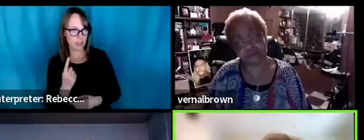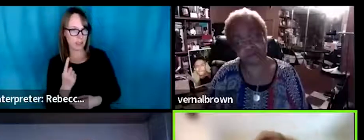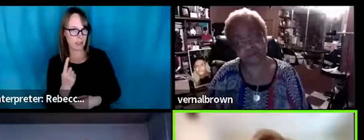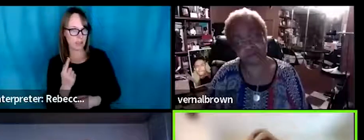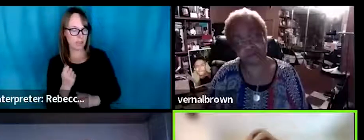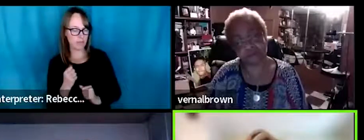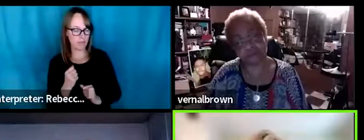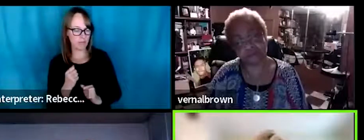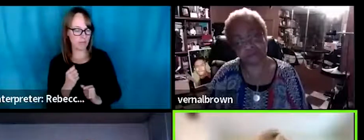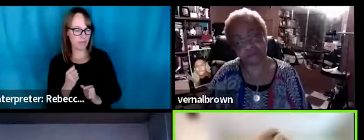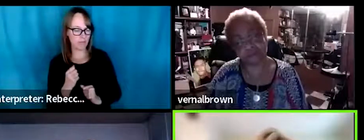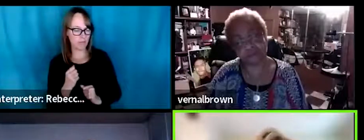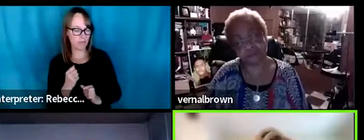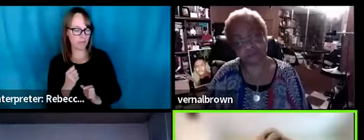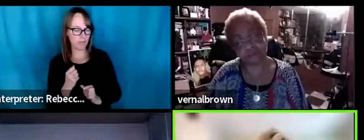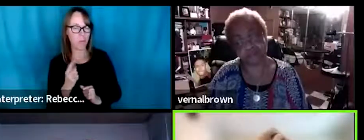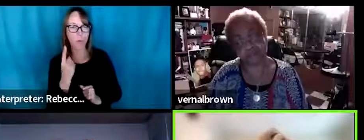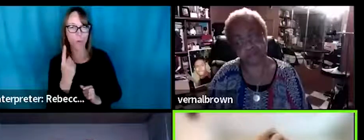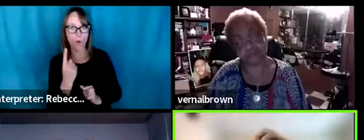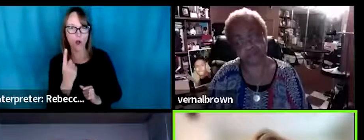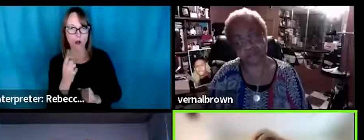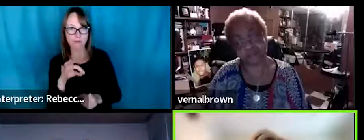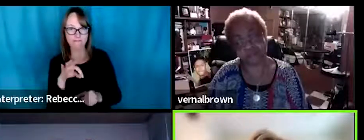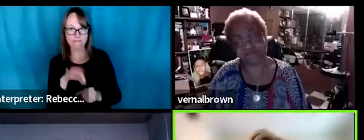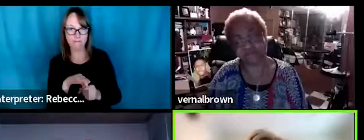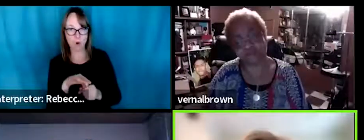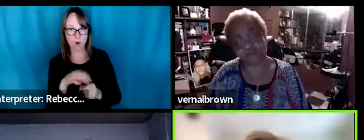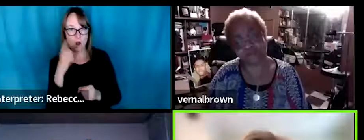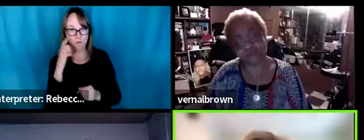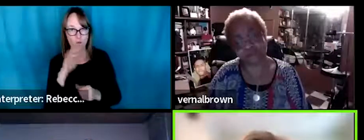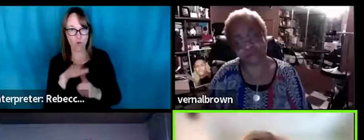it would be a single vote, I think if there is